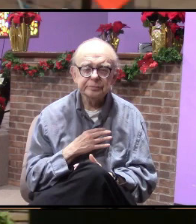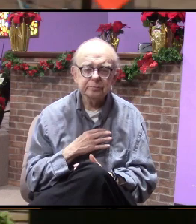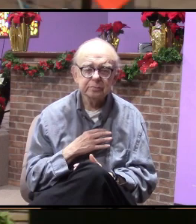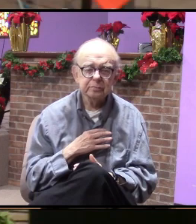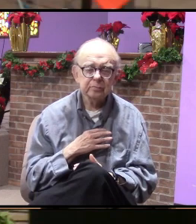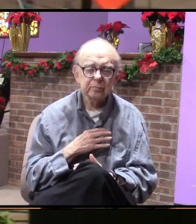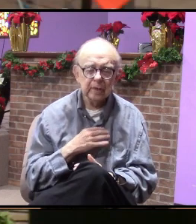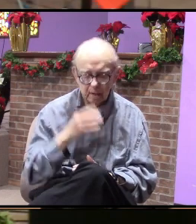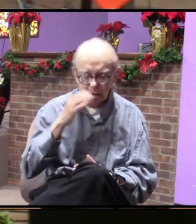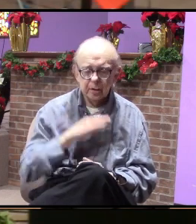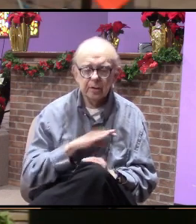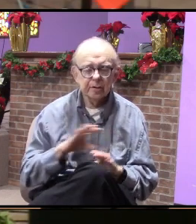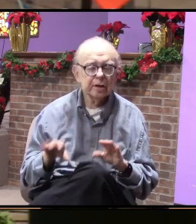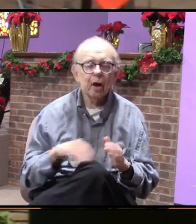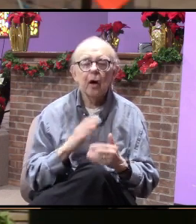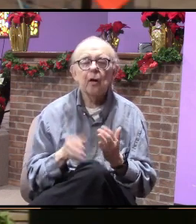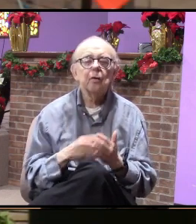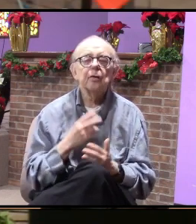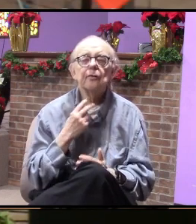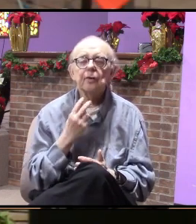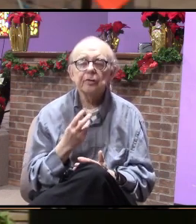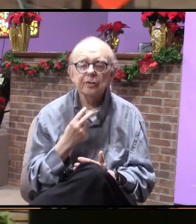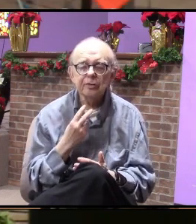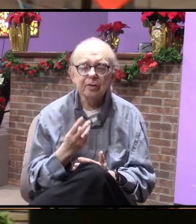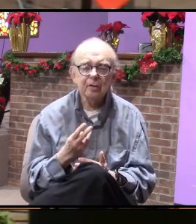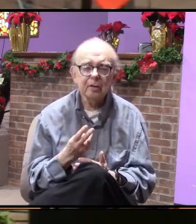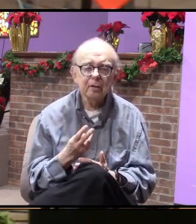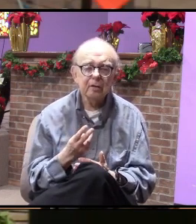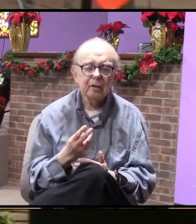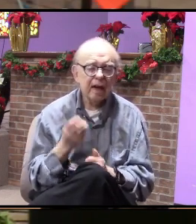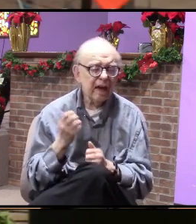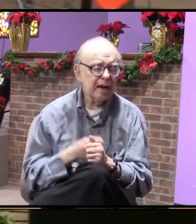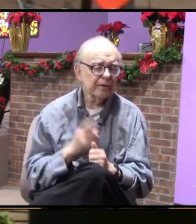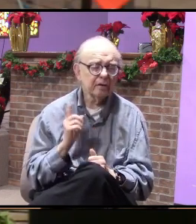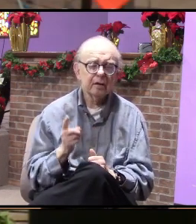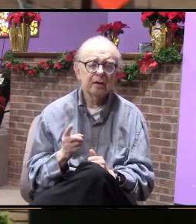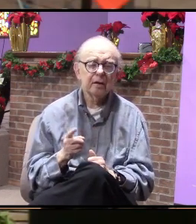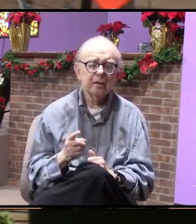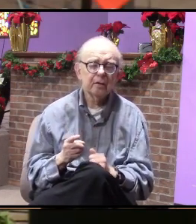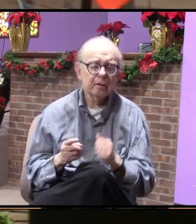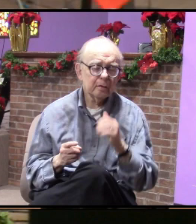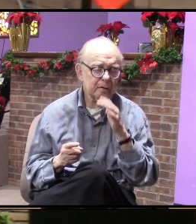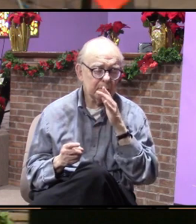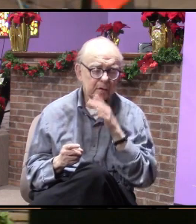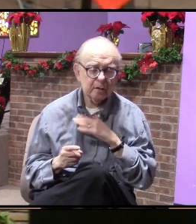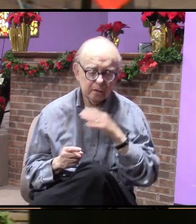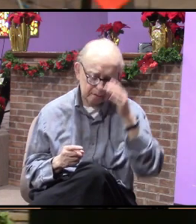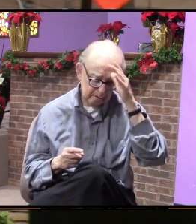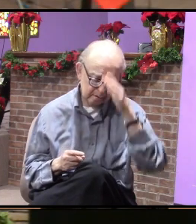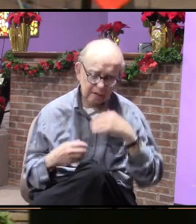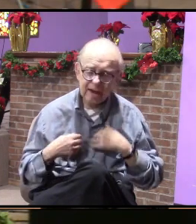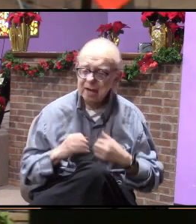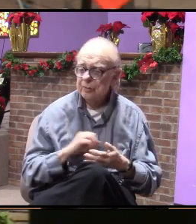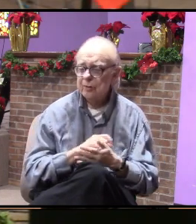he did all of the voices, every one of them, male, female, animals and